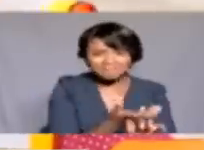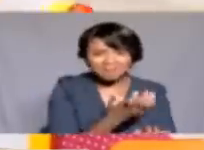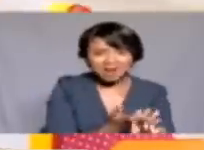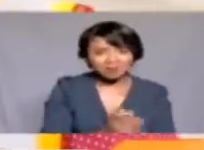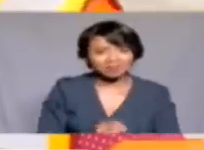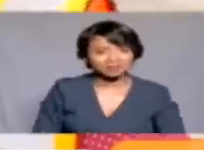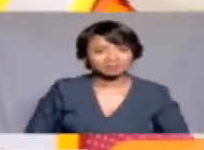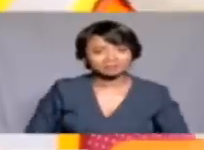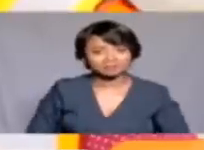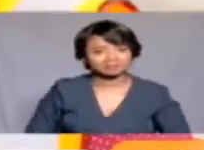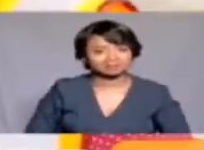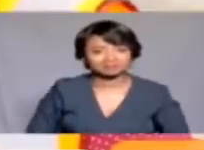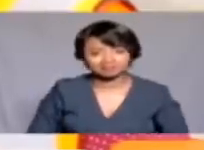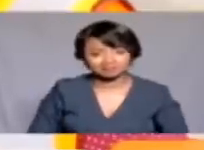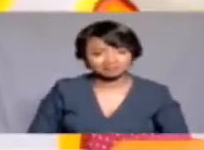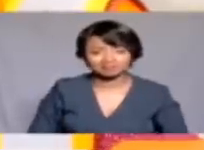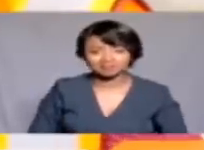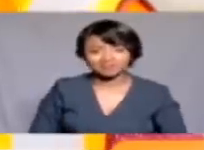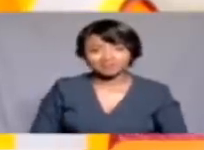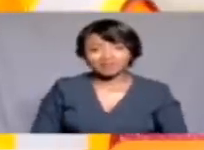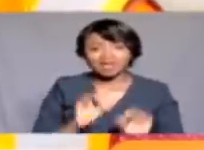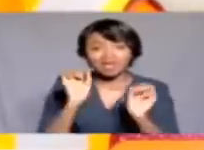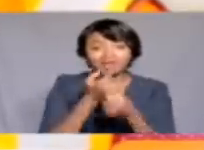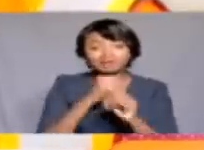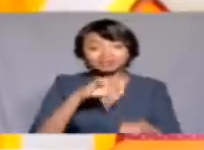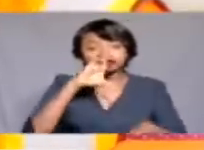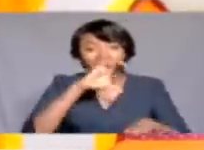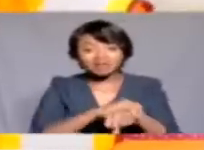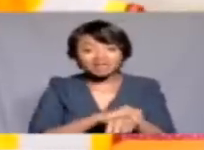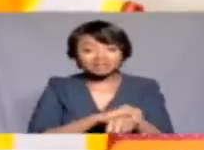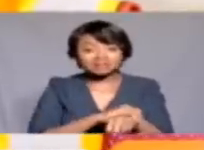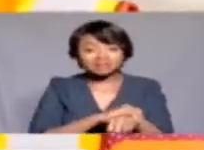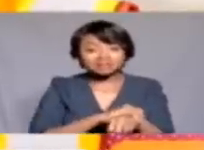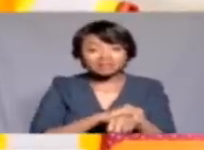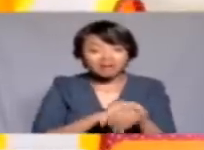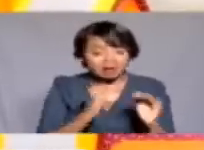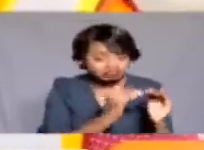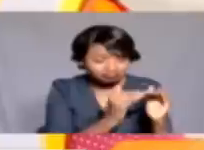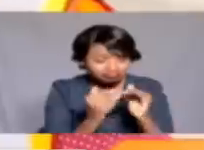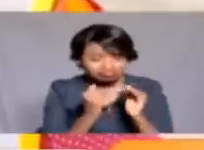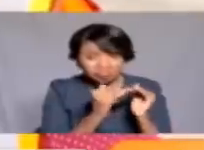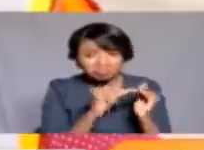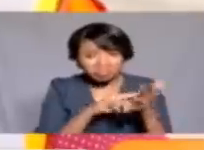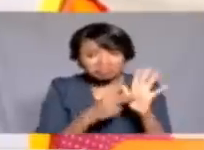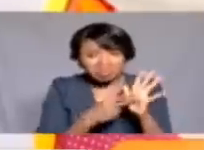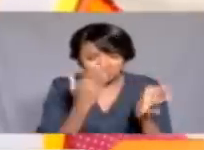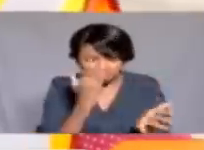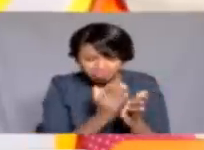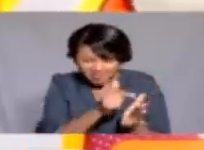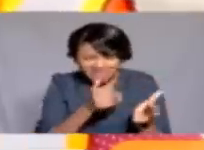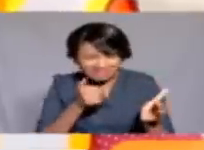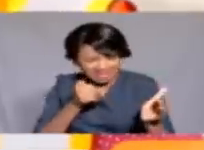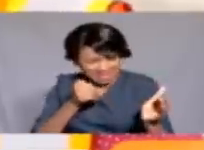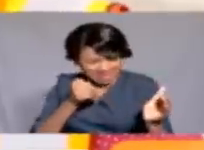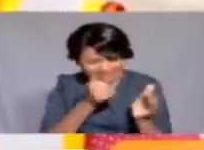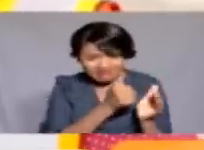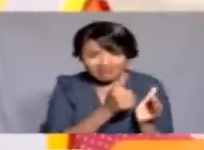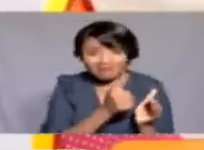a uniform distance between the coral and the 40 meter line. So sometimes it is a bit close,